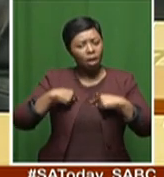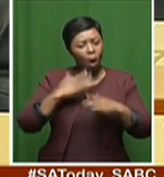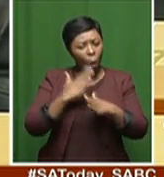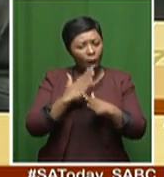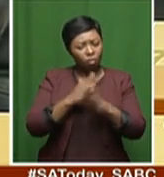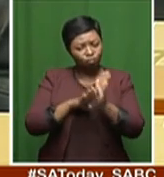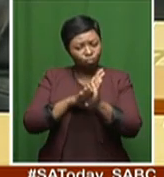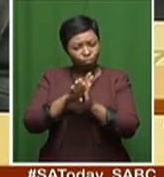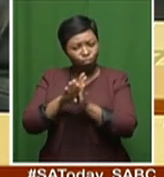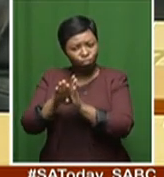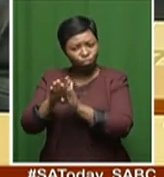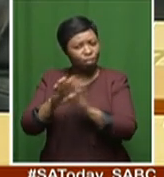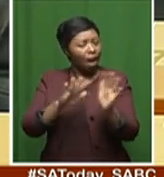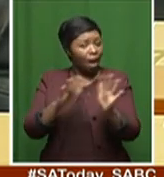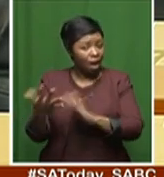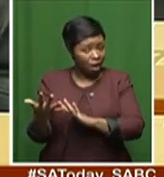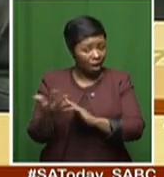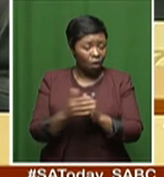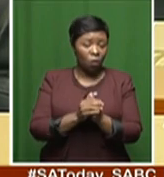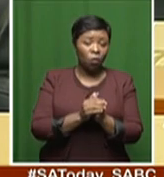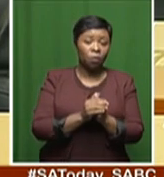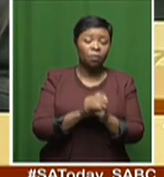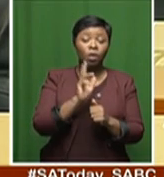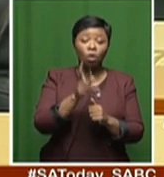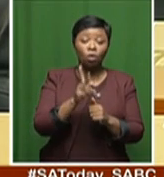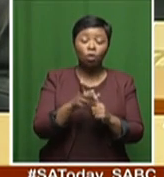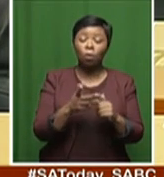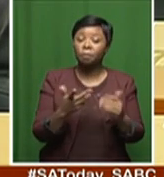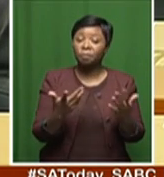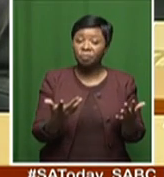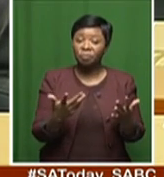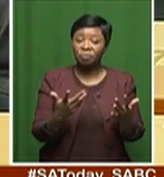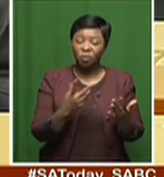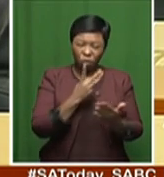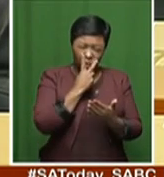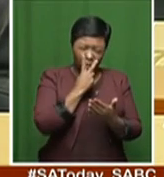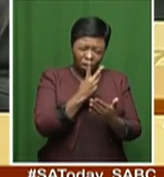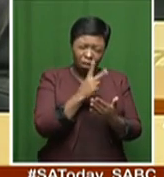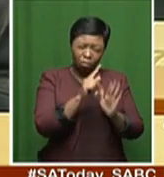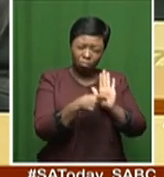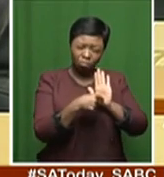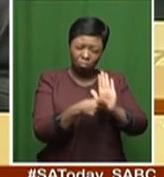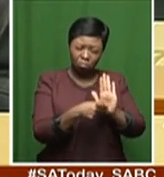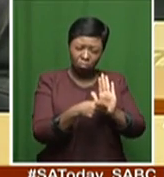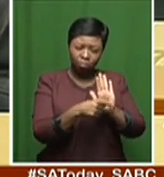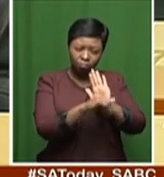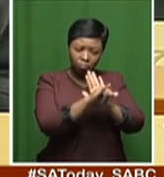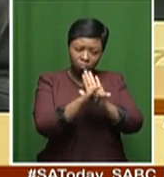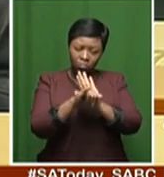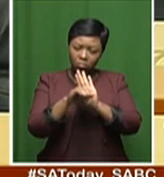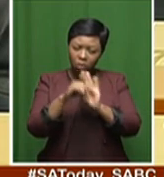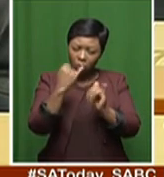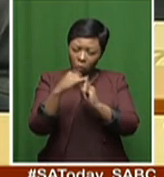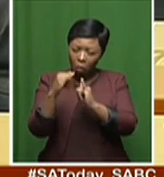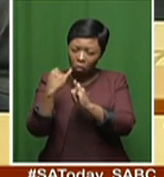too can be able at a very early stage to see all those markers, those indicators, which we